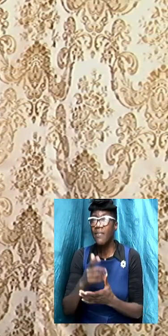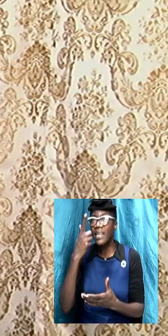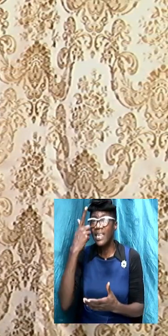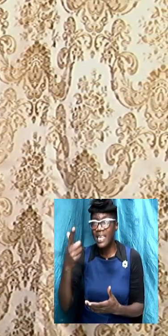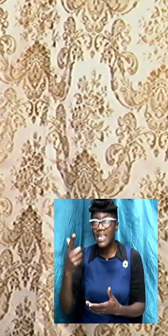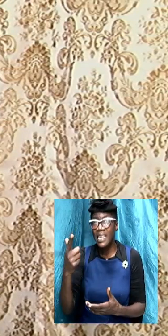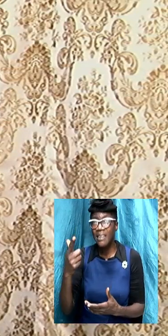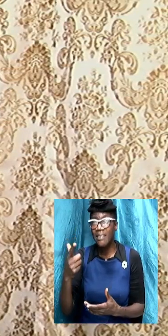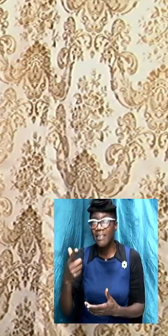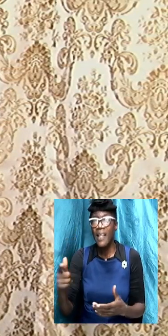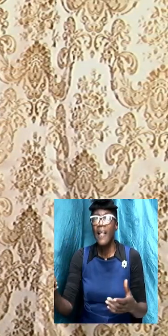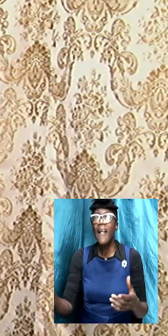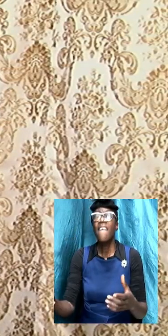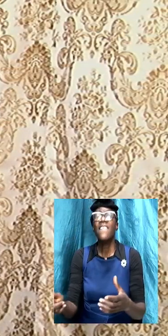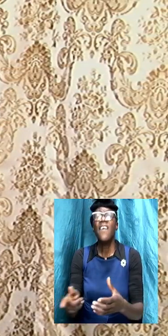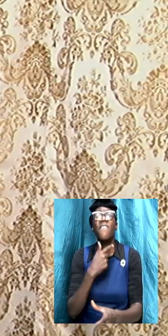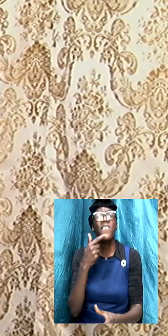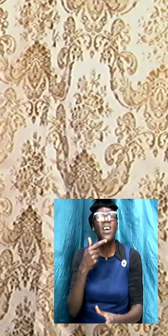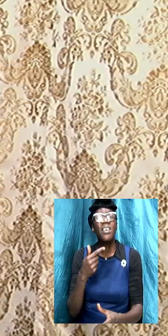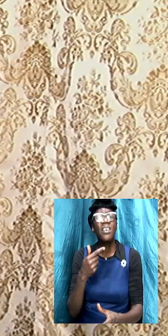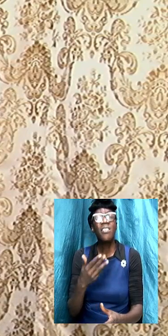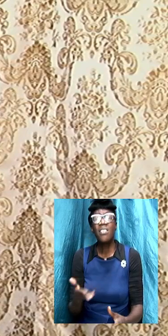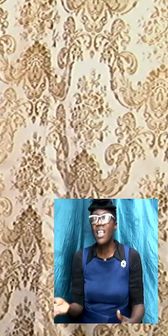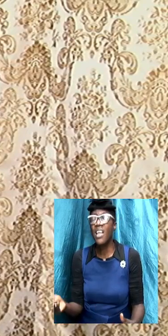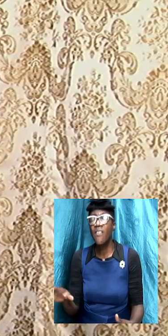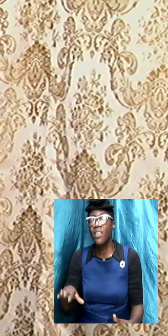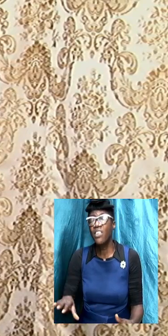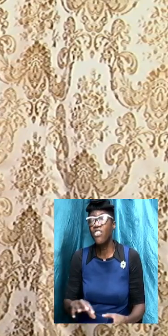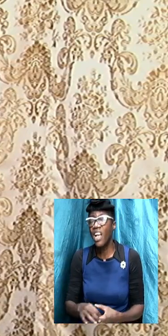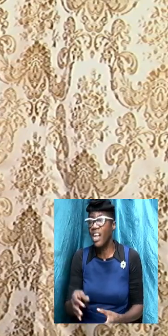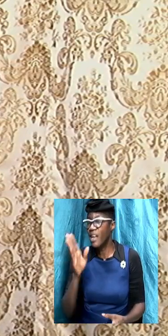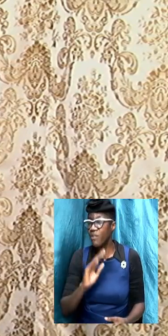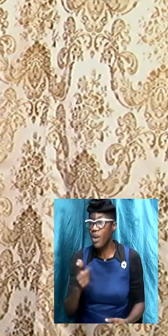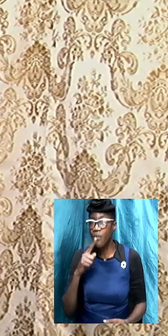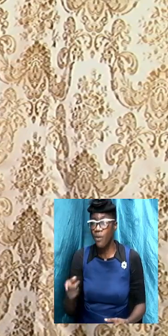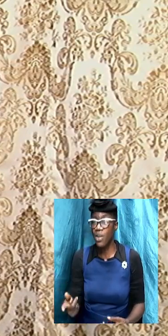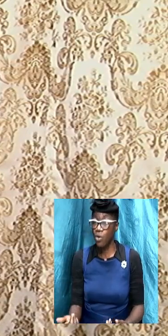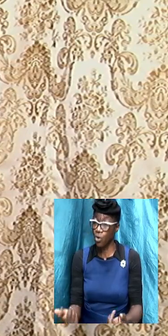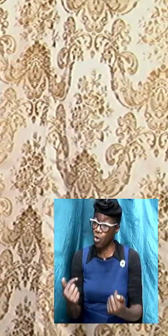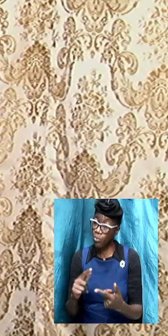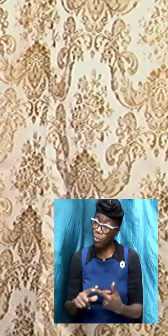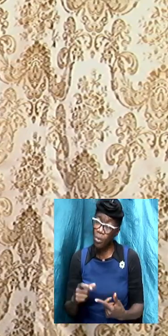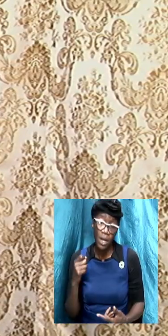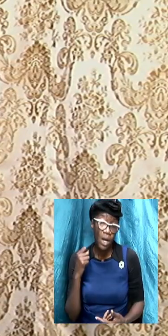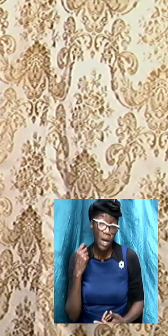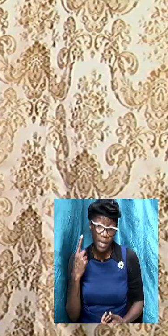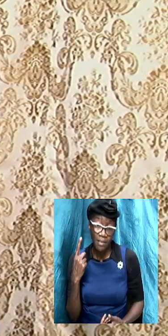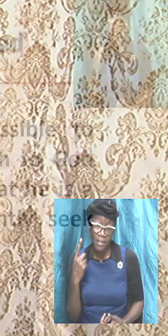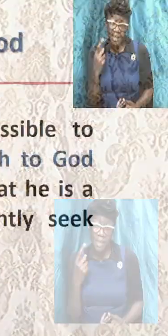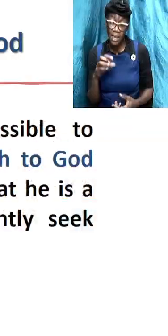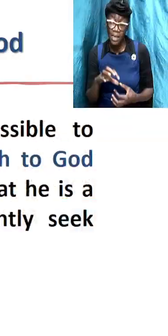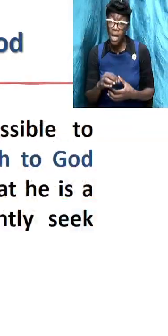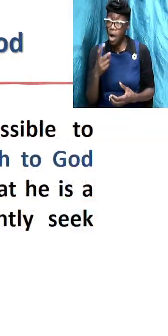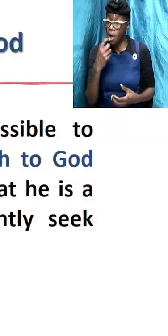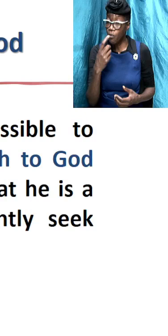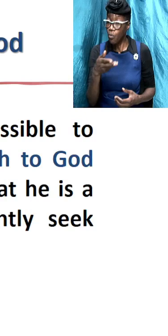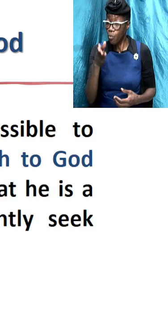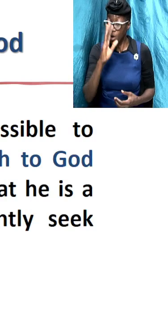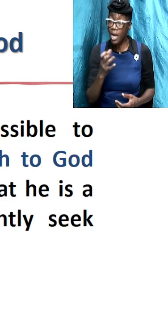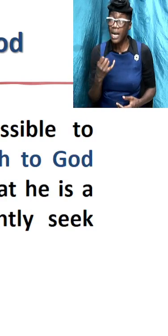the first premise of the child of God is first to come to an understanding of who God